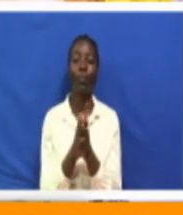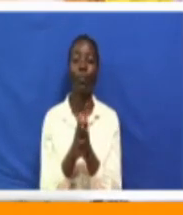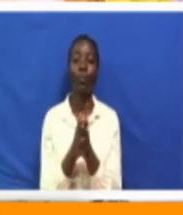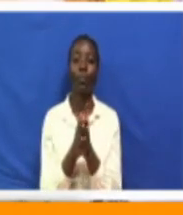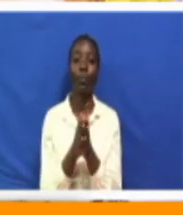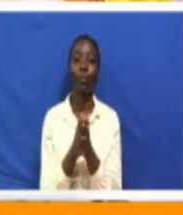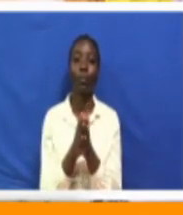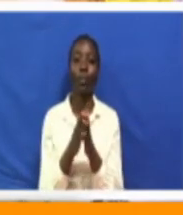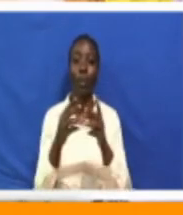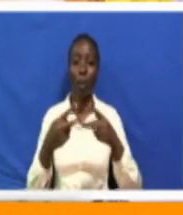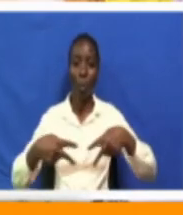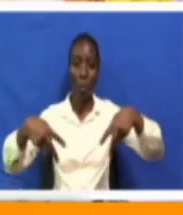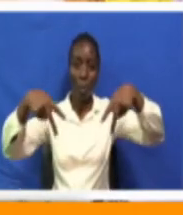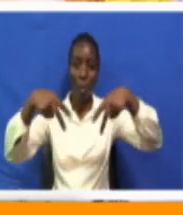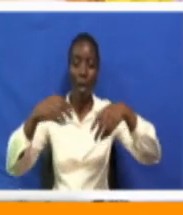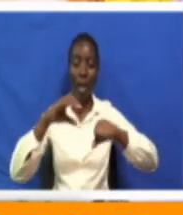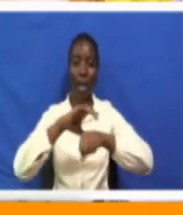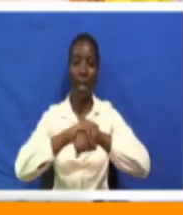foreign